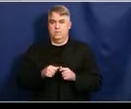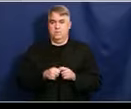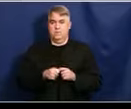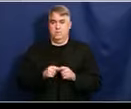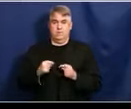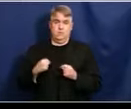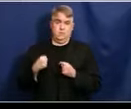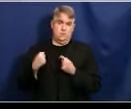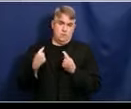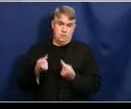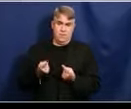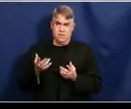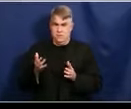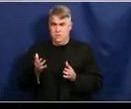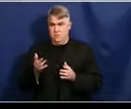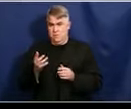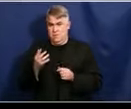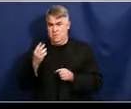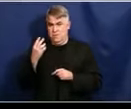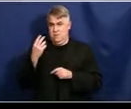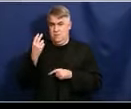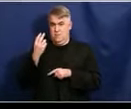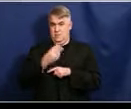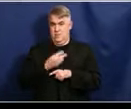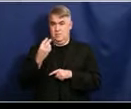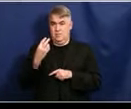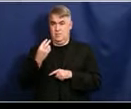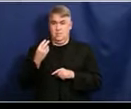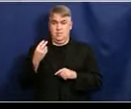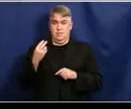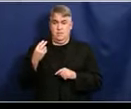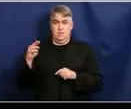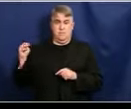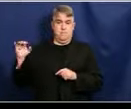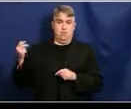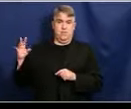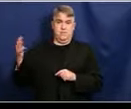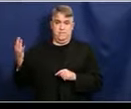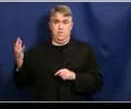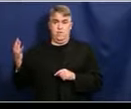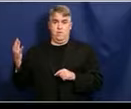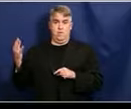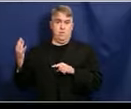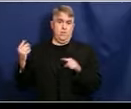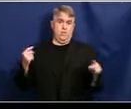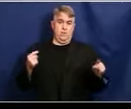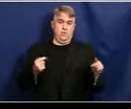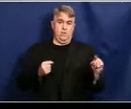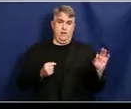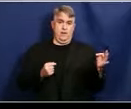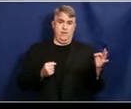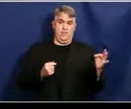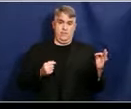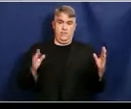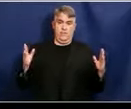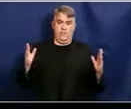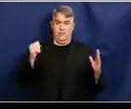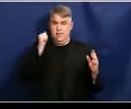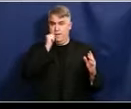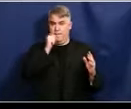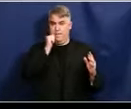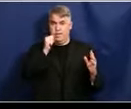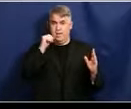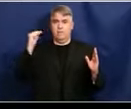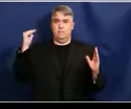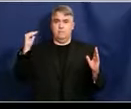last 6 days, from March 4th to March 9th, each day we have reported